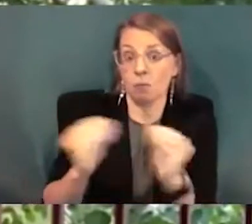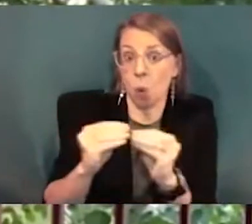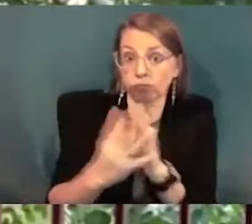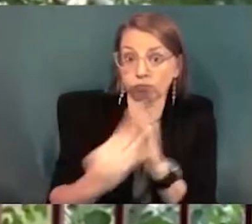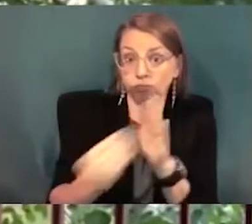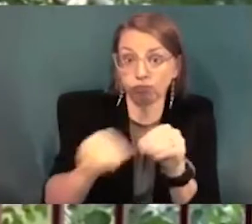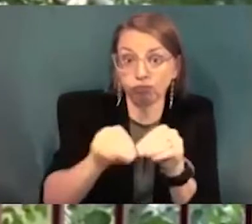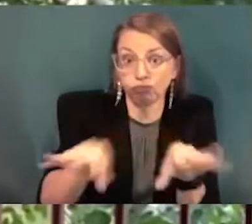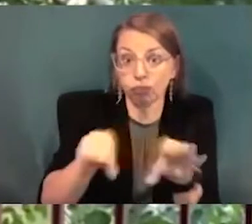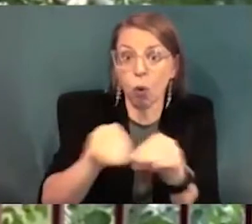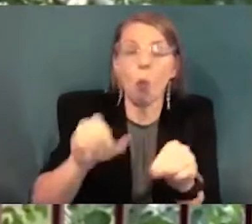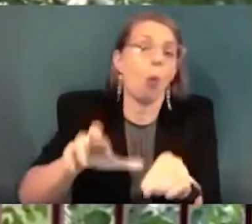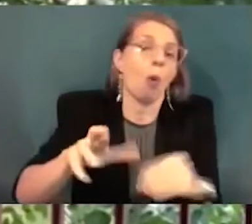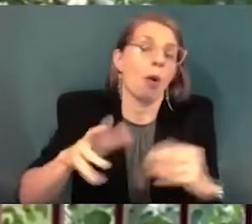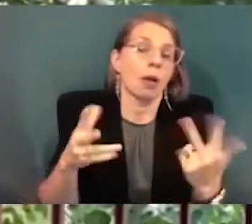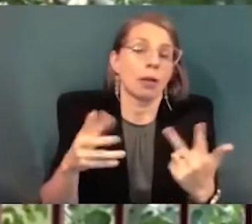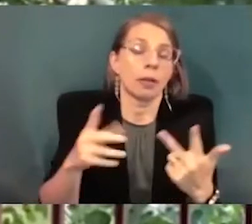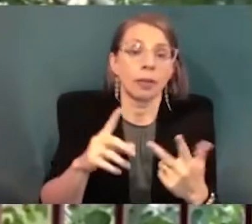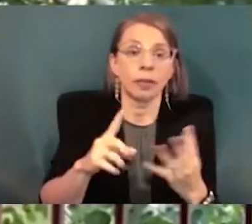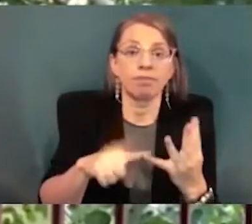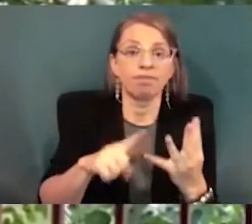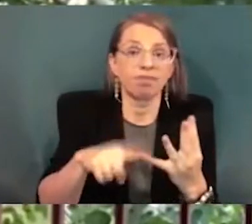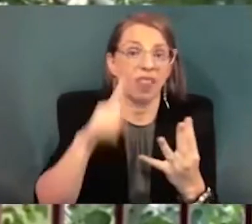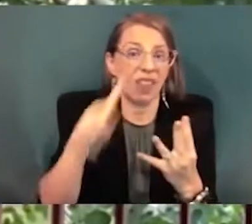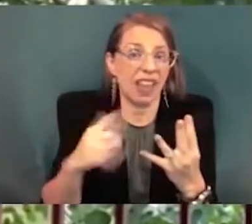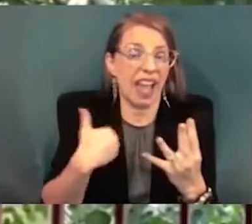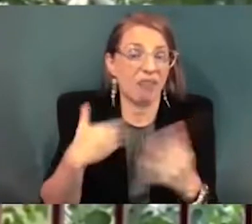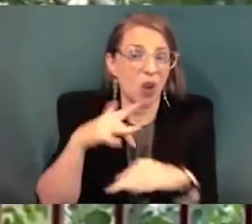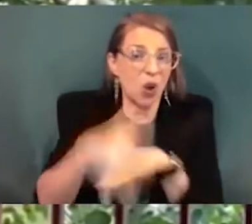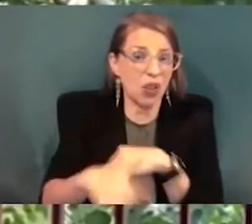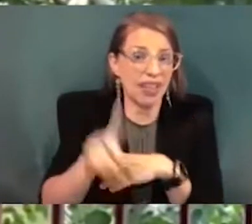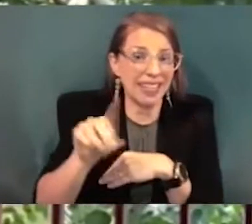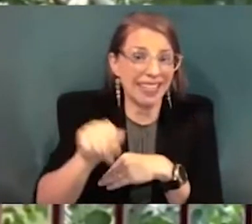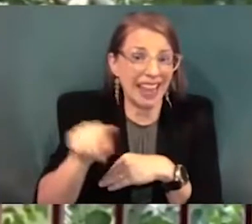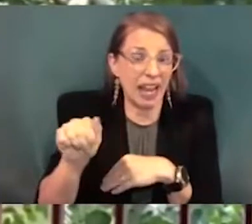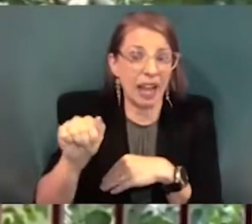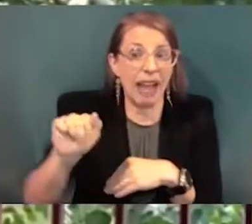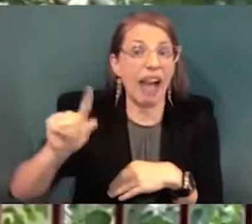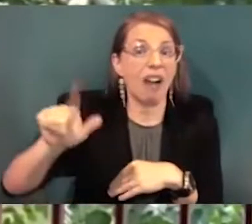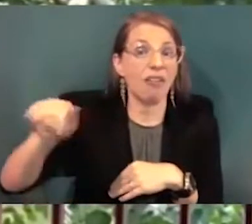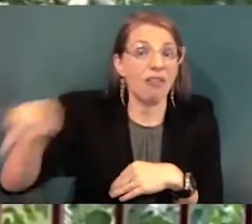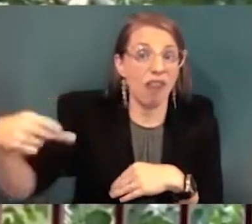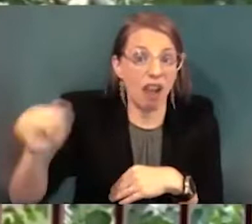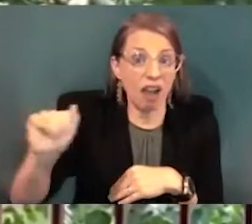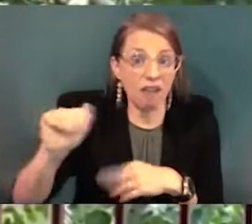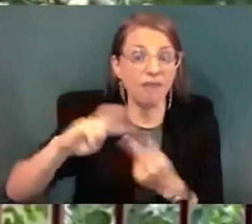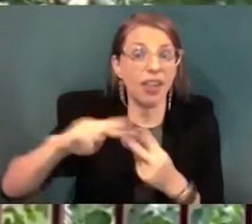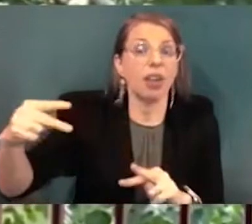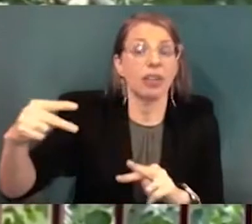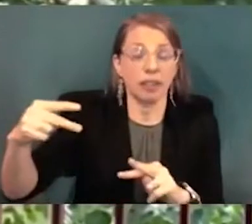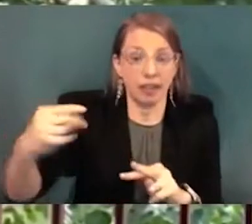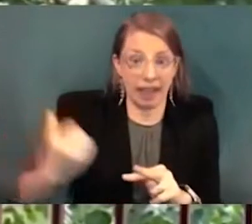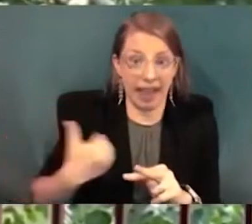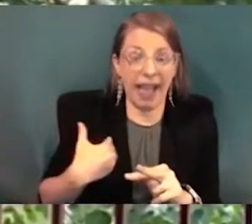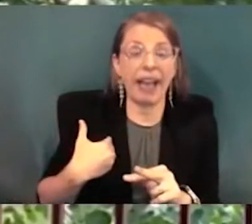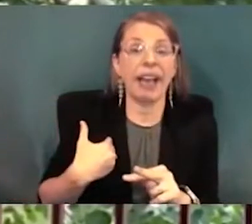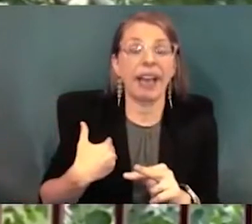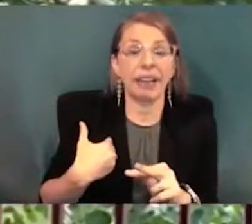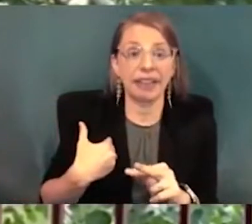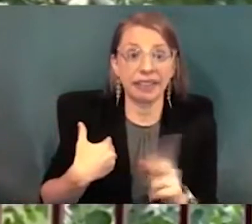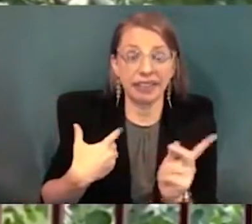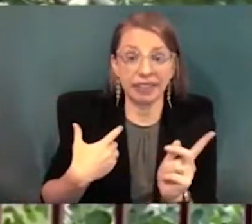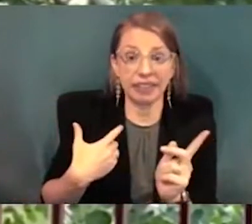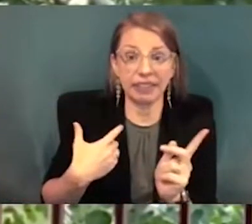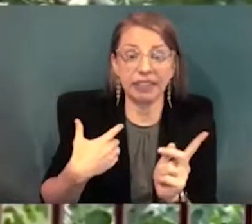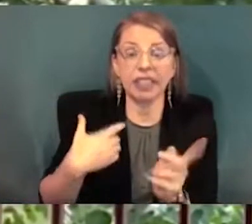have effects? And we believe we have some early data to suggest that the Alpha variant, has effects to help reduce our